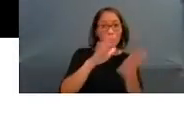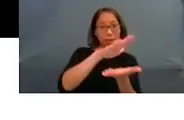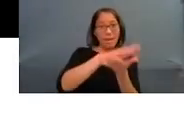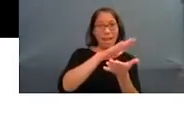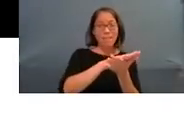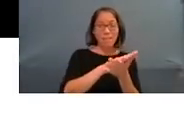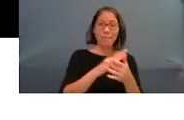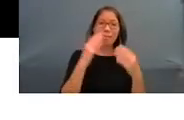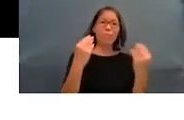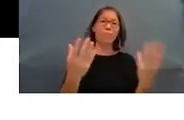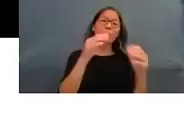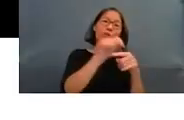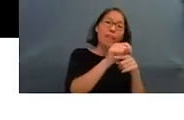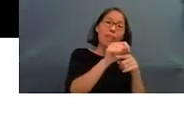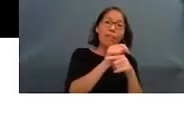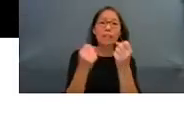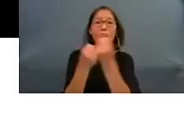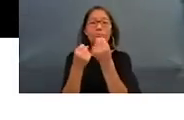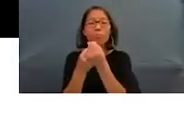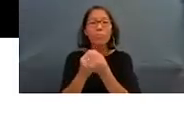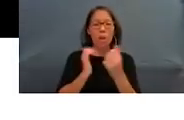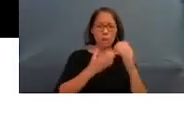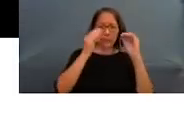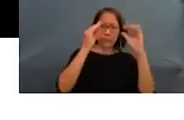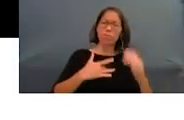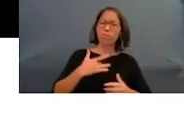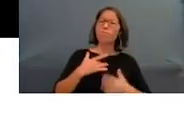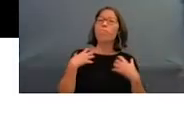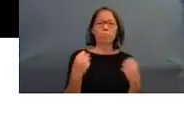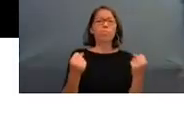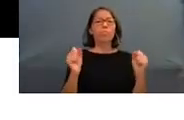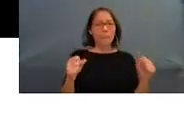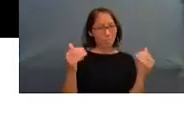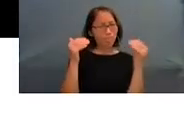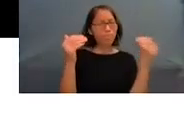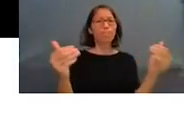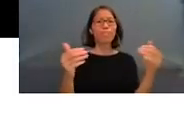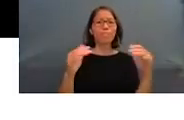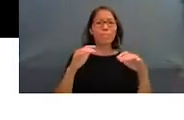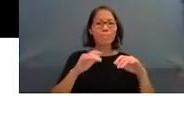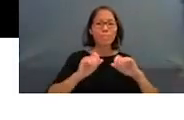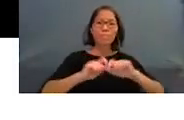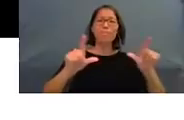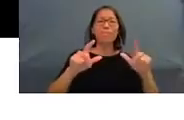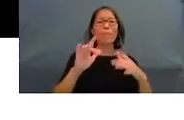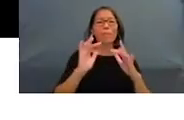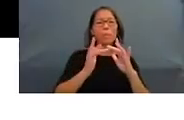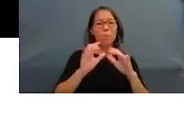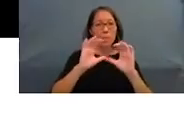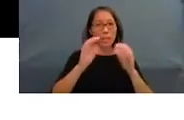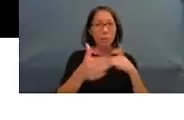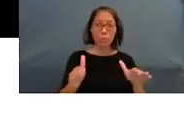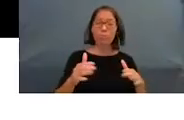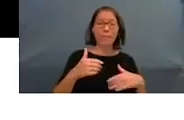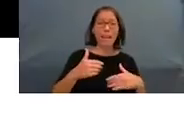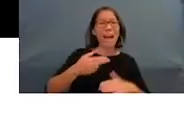and support so their teachers are confident and can launch those virtual classrooms in a very high quality way. And